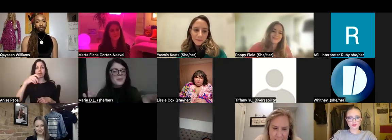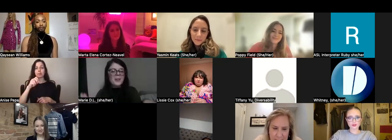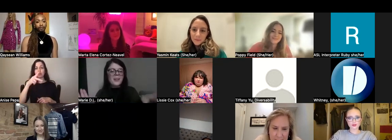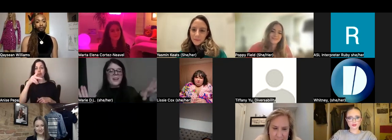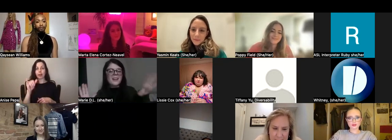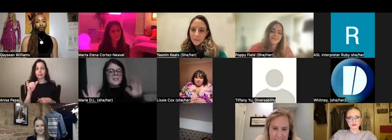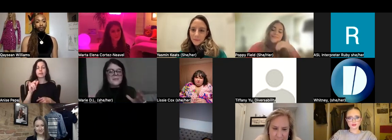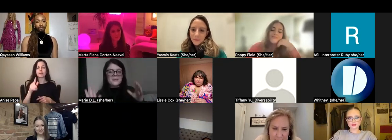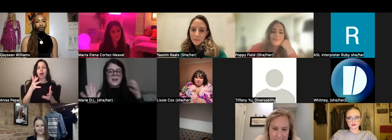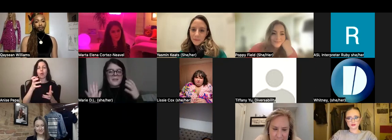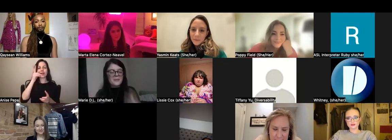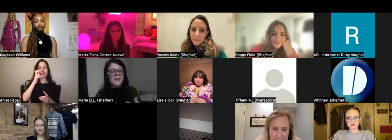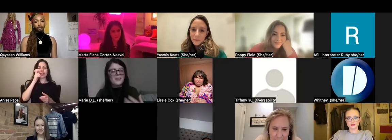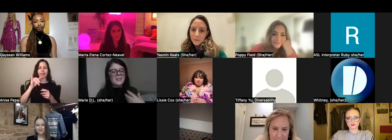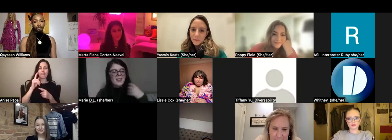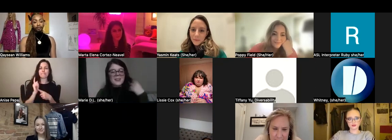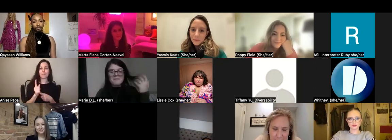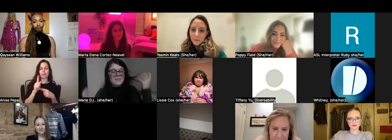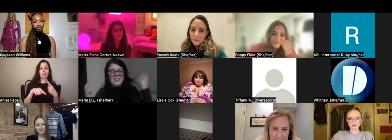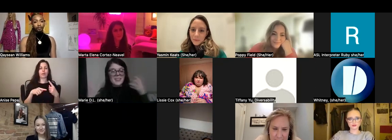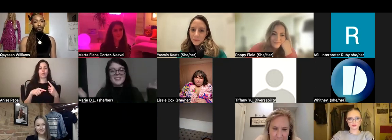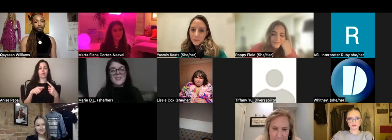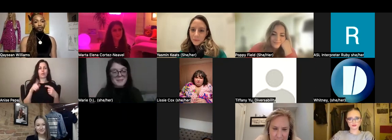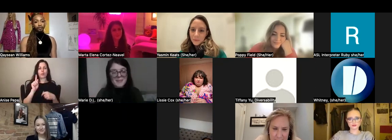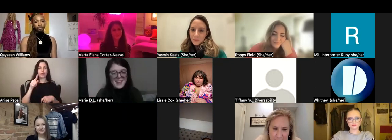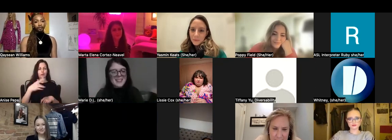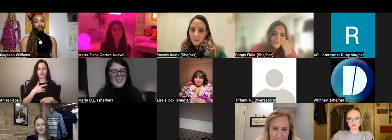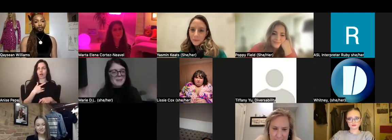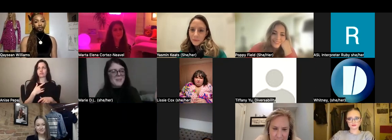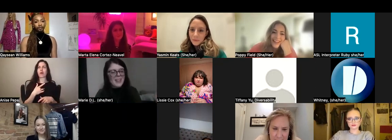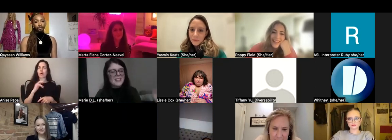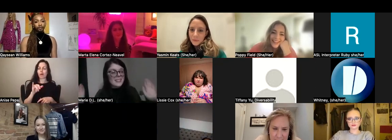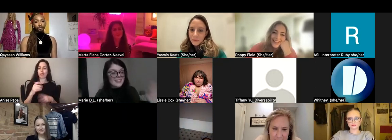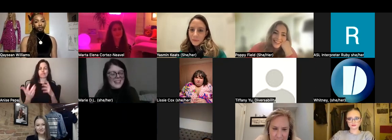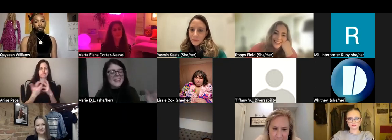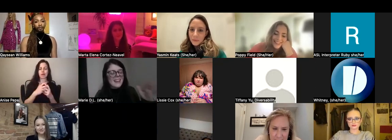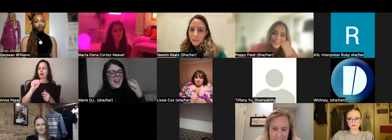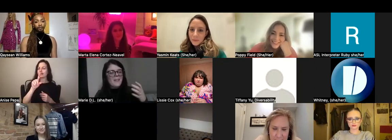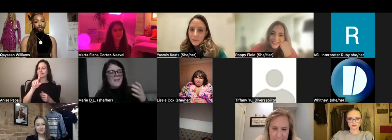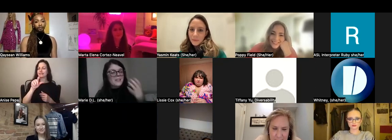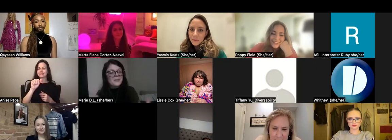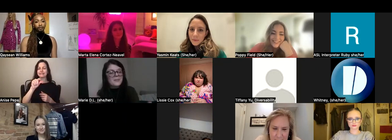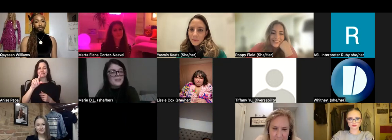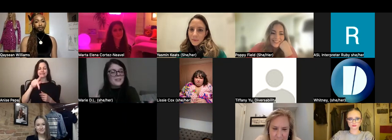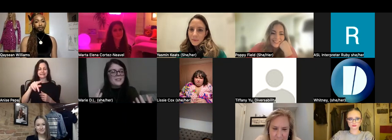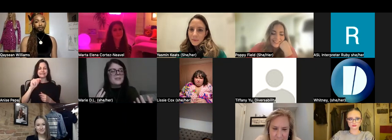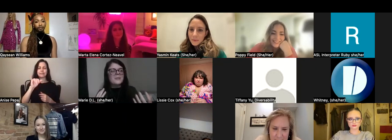moment where you felt that this is for me, adaptive fashion is it. Like, how did it